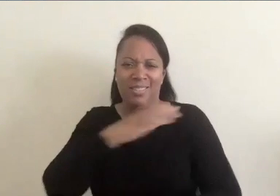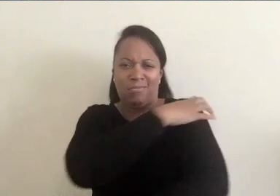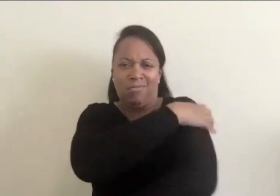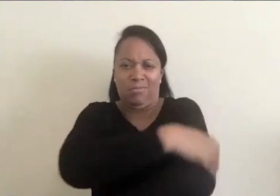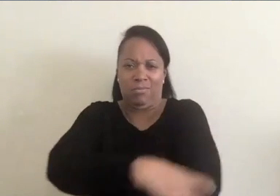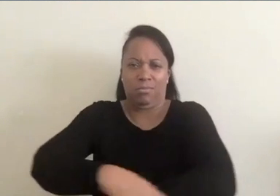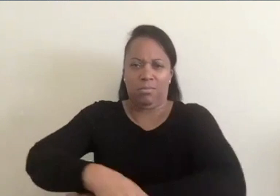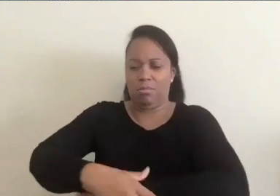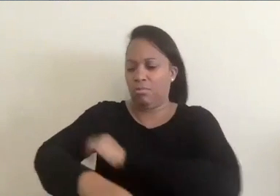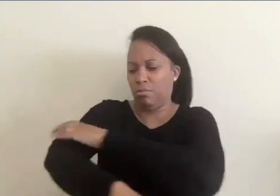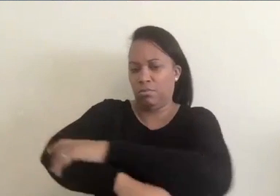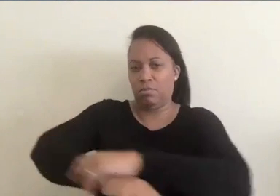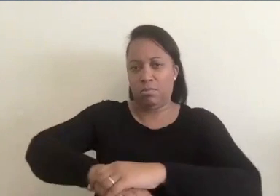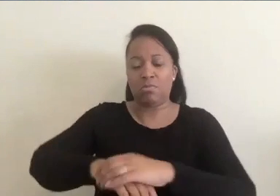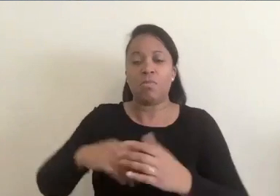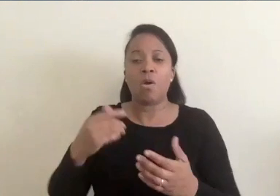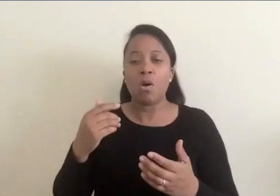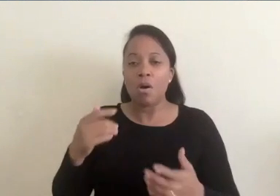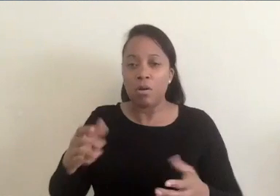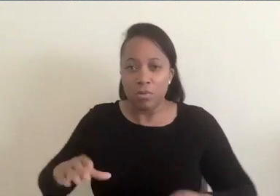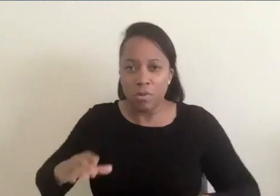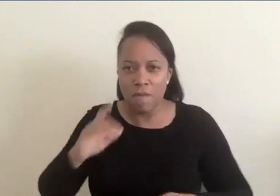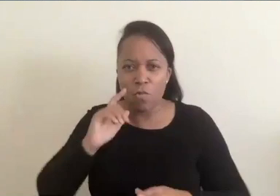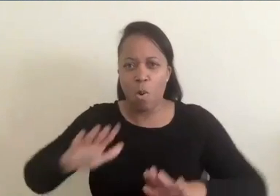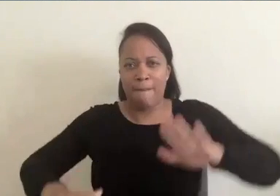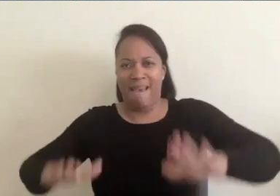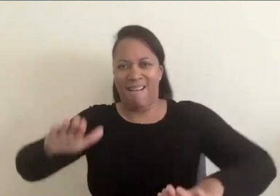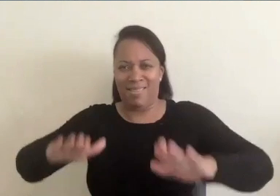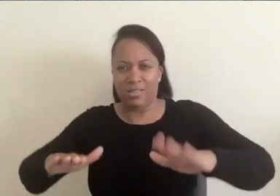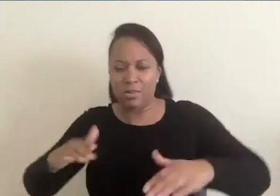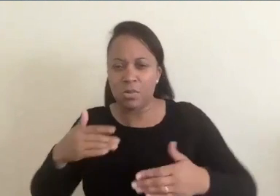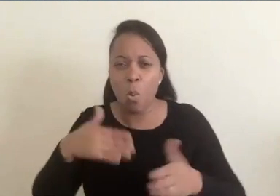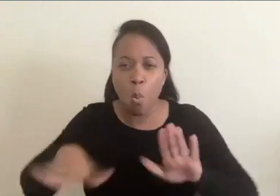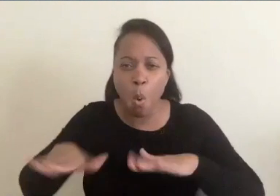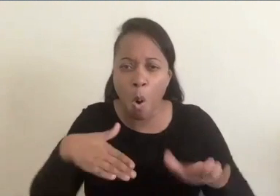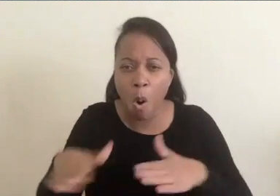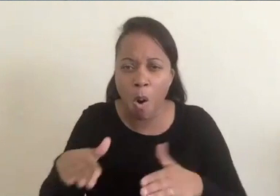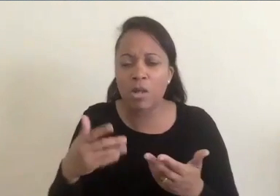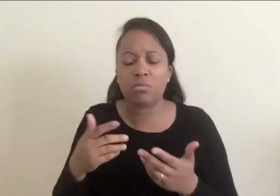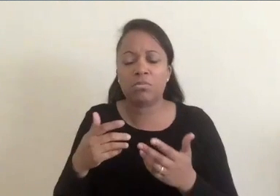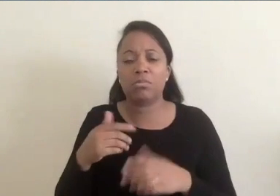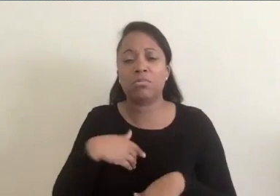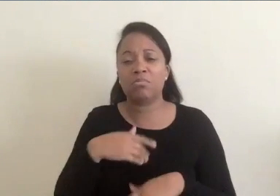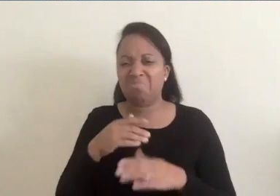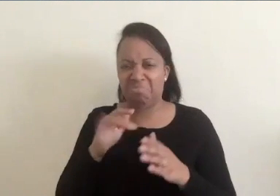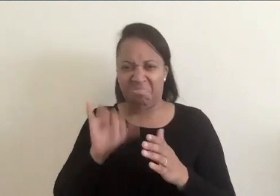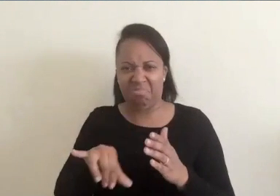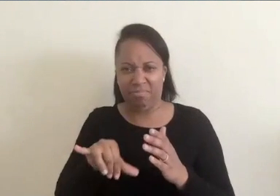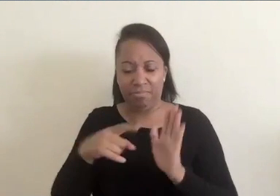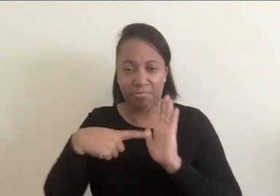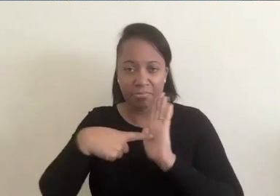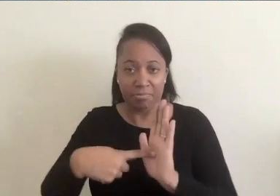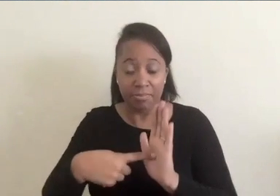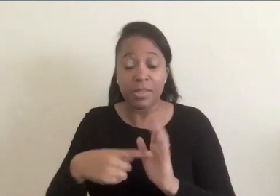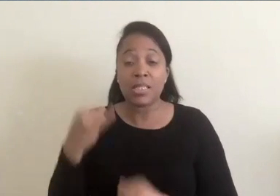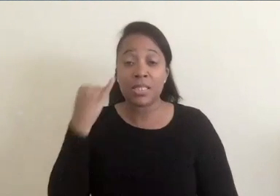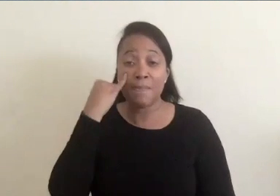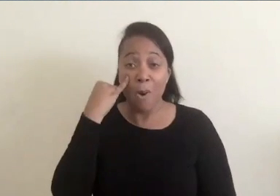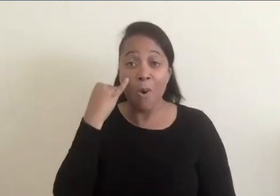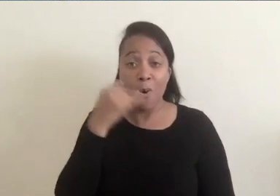need to put braces on their arms in order to walk or in order to balance themselves. And that employee says,